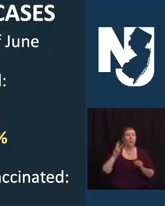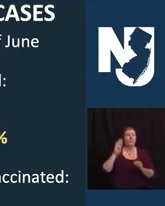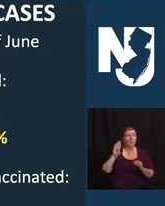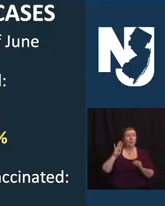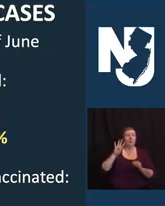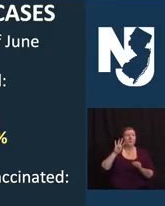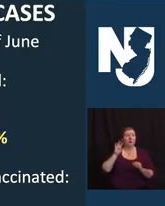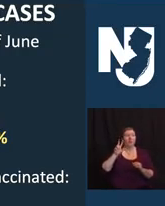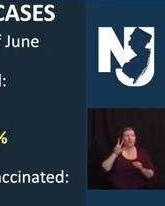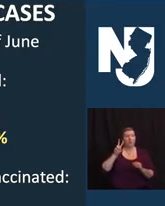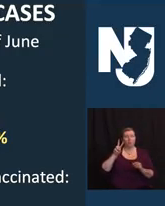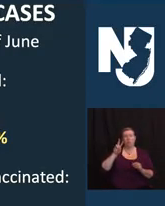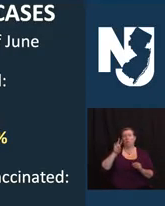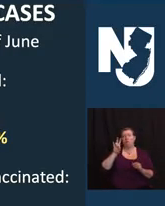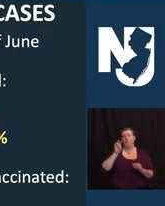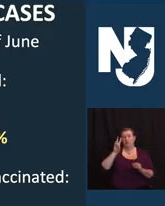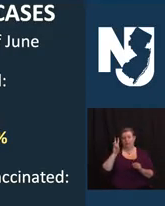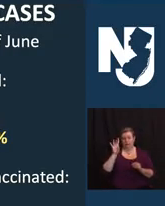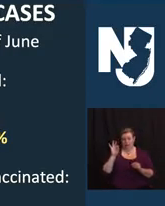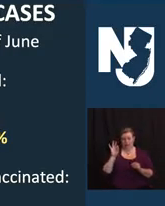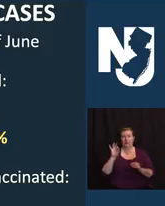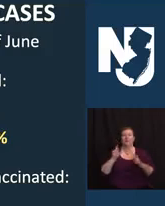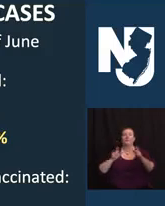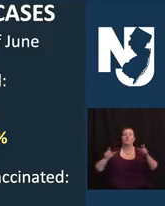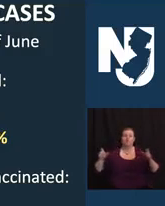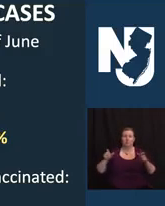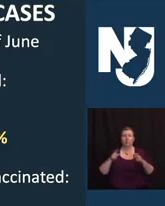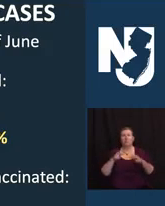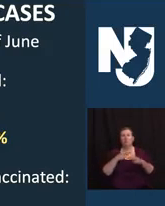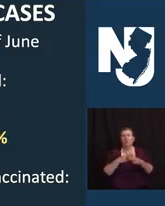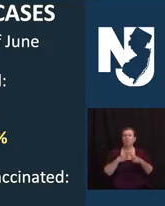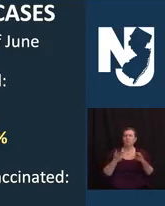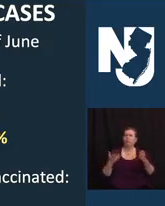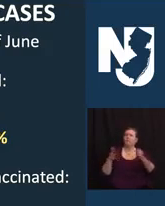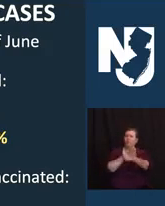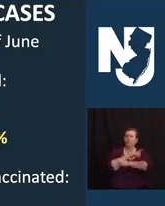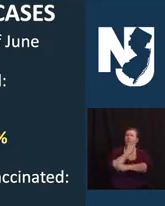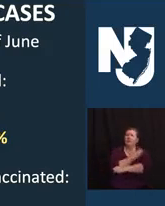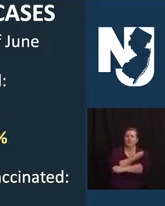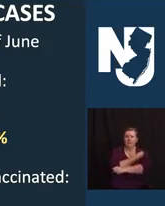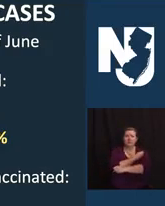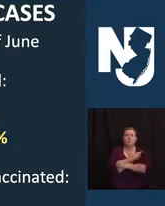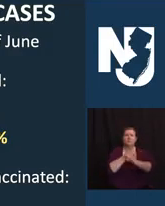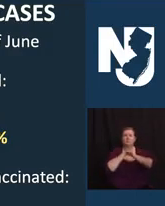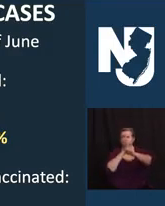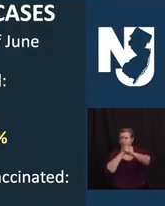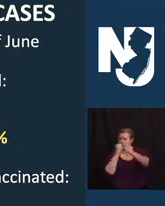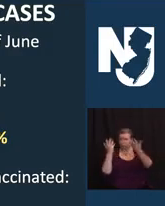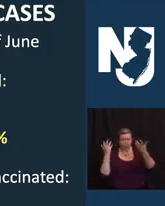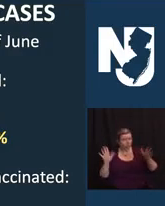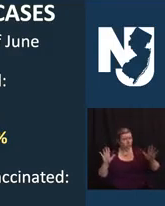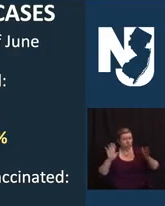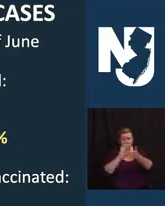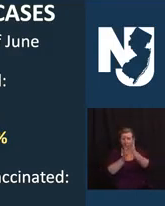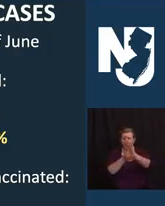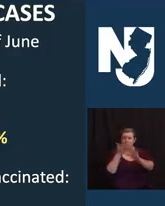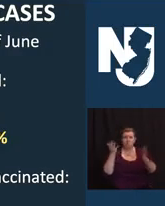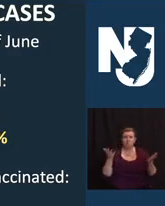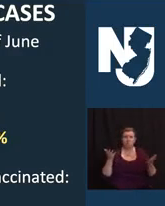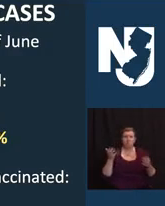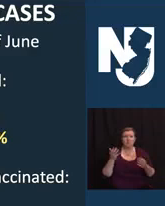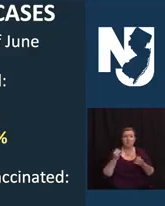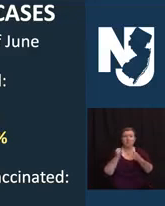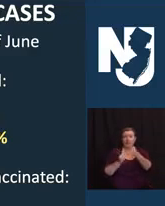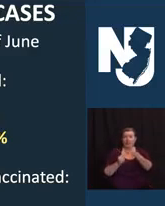4,432,769 individuals who were considered fully vaccinated by that date or who received their final vaccine dose by